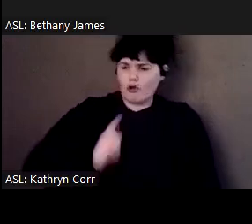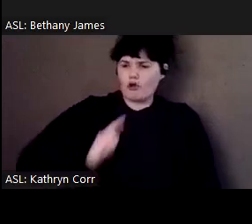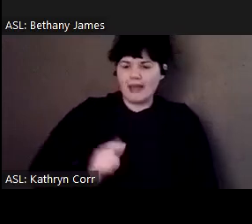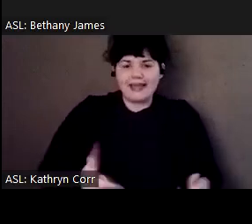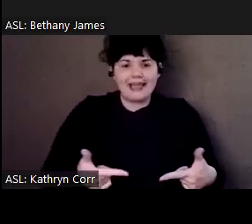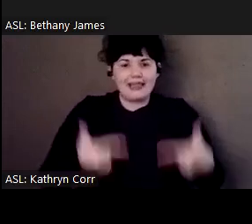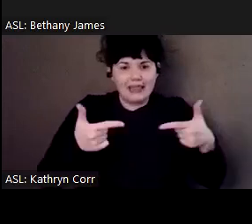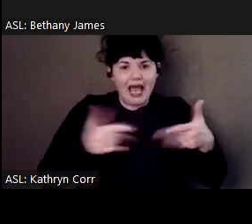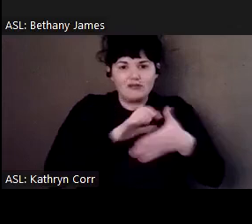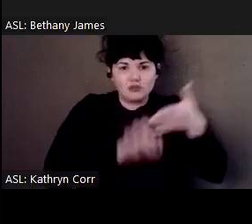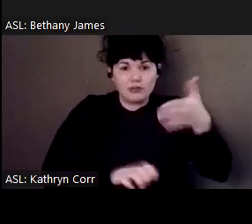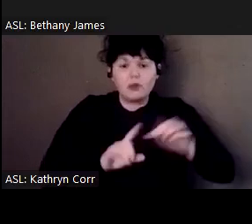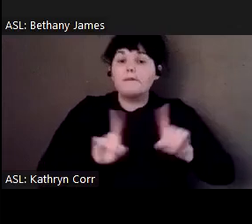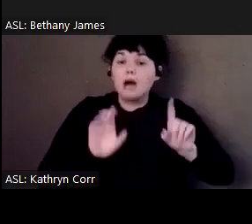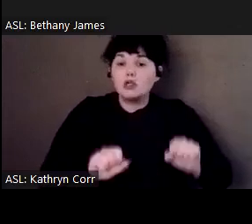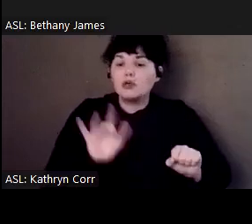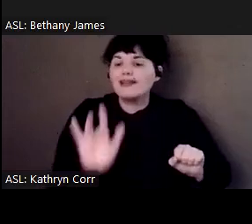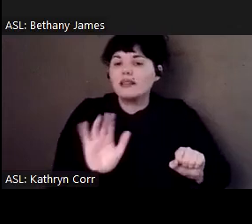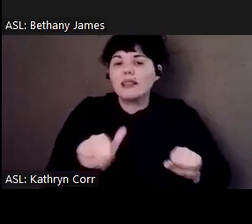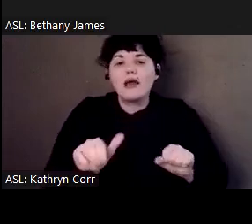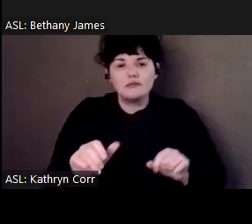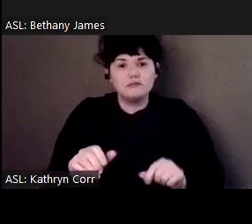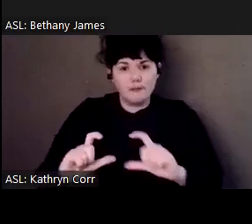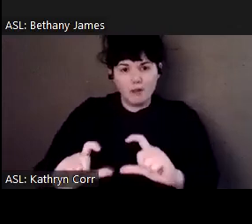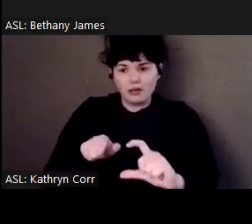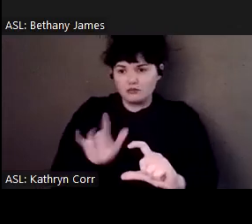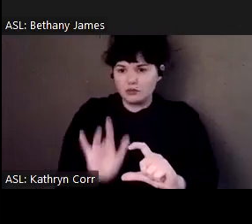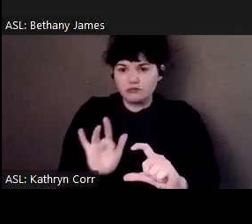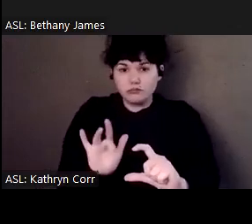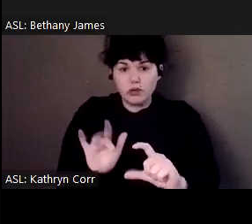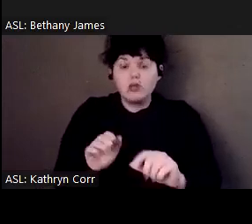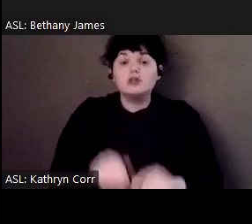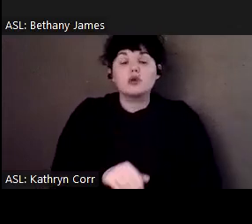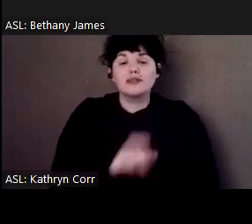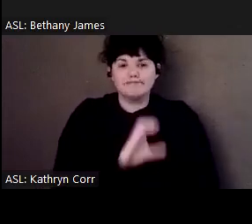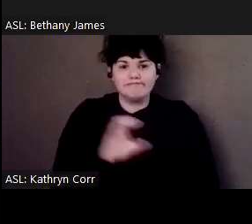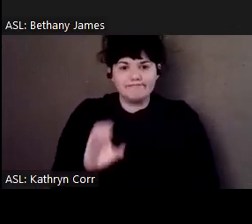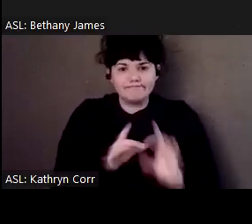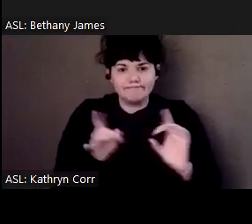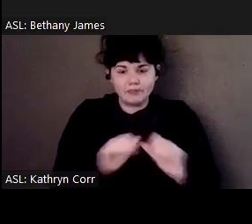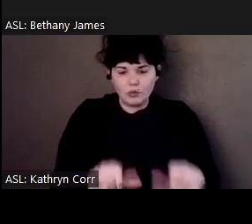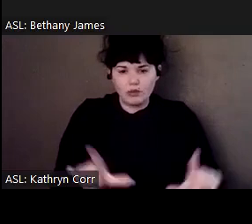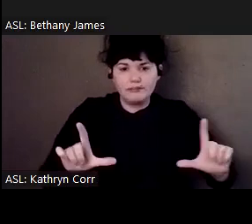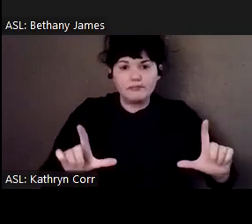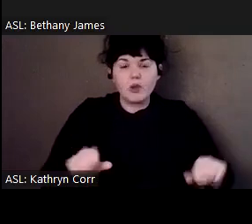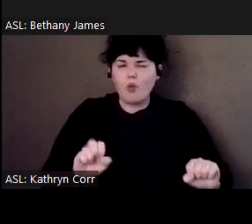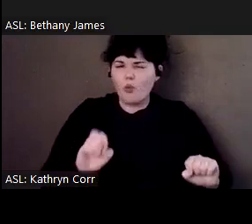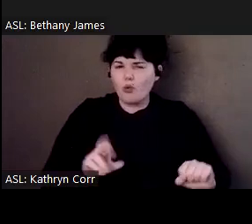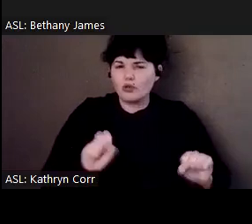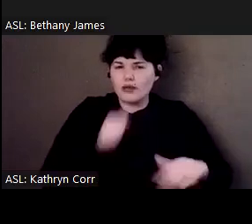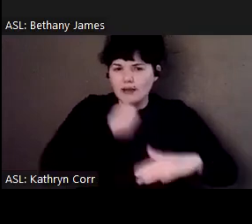live transcript button to either access or hide subtitles. There's also an option to view